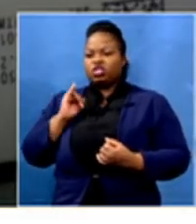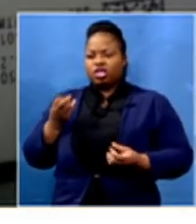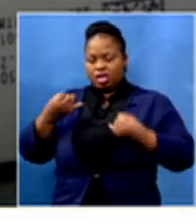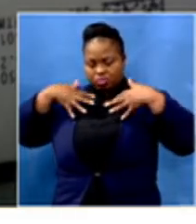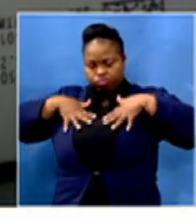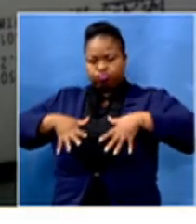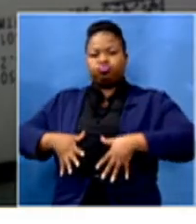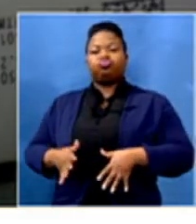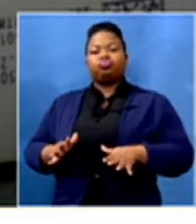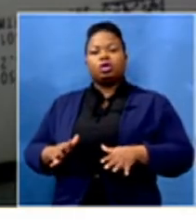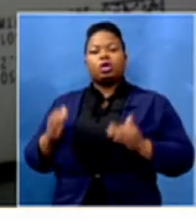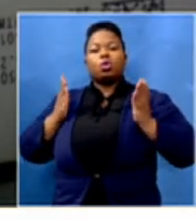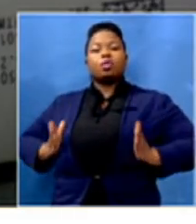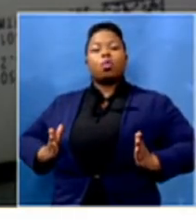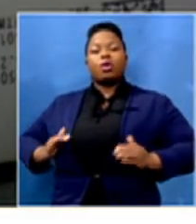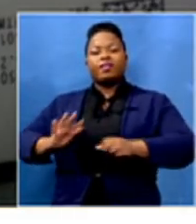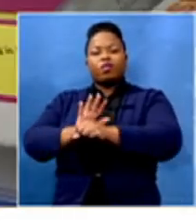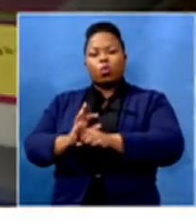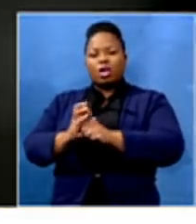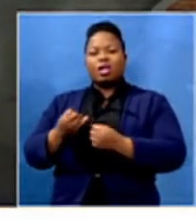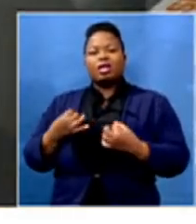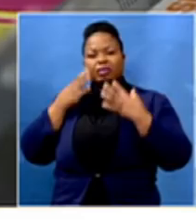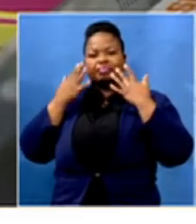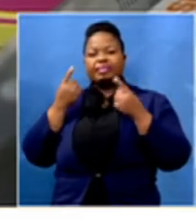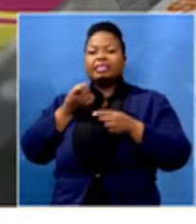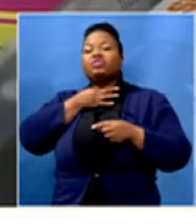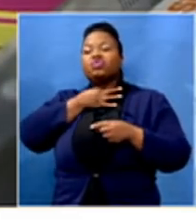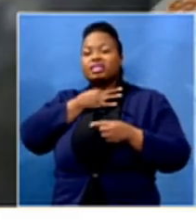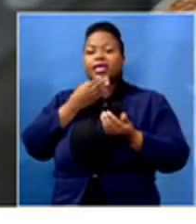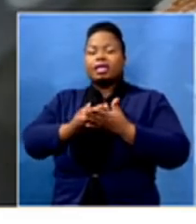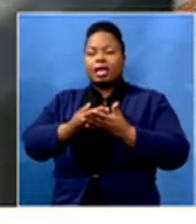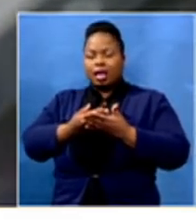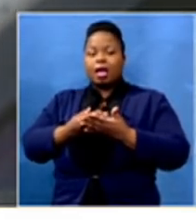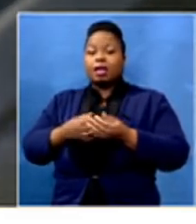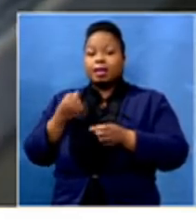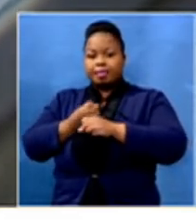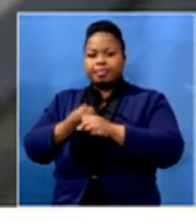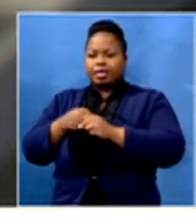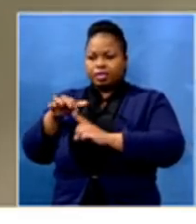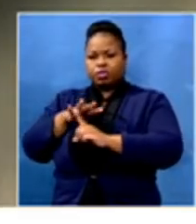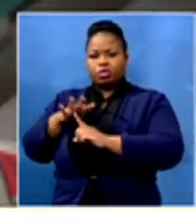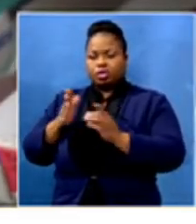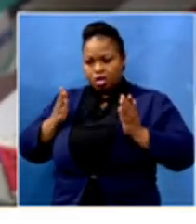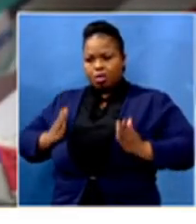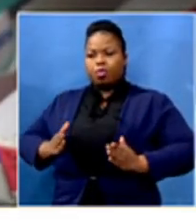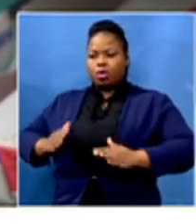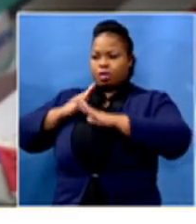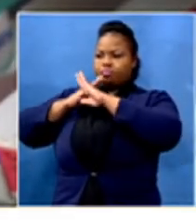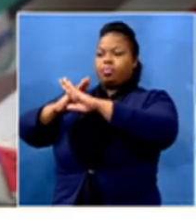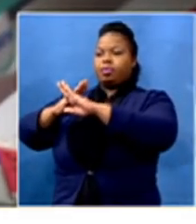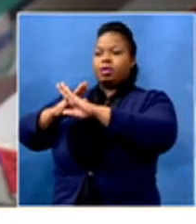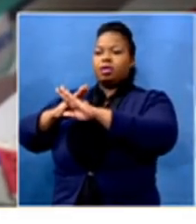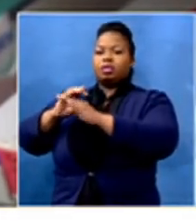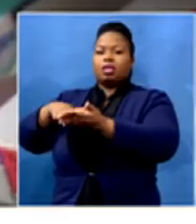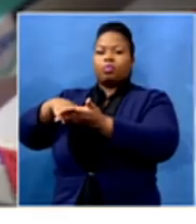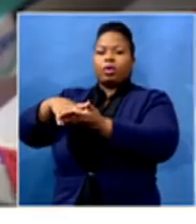the body, or an infection that's got a risk of doing so, it may create a situation where the body's defense mechanism is reduced,